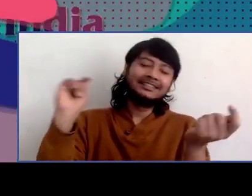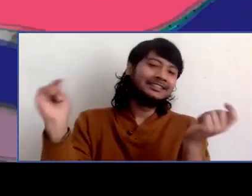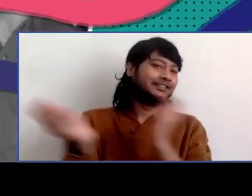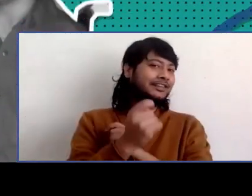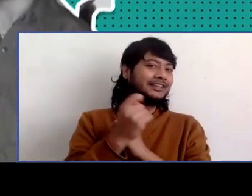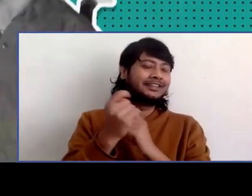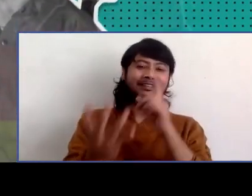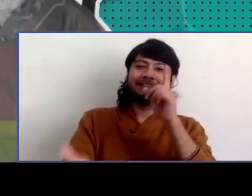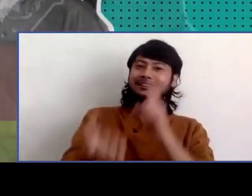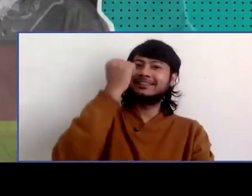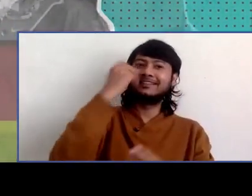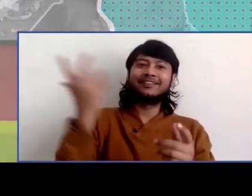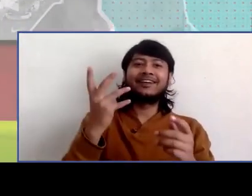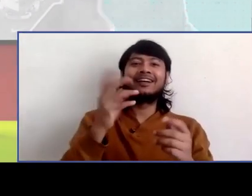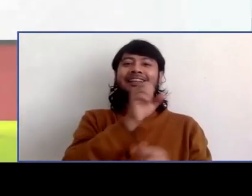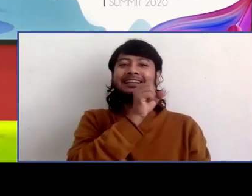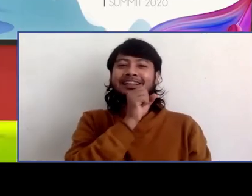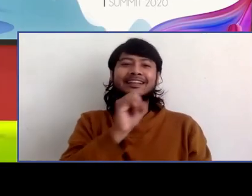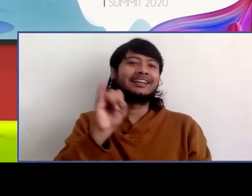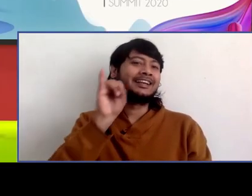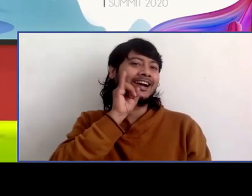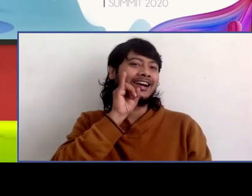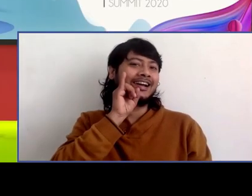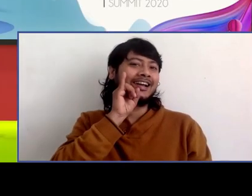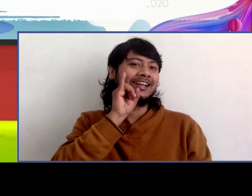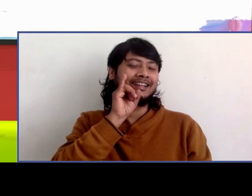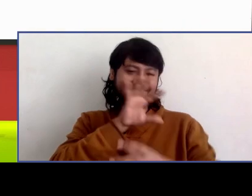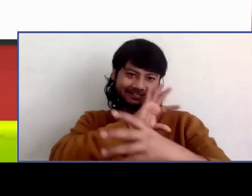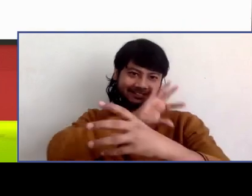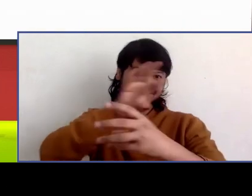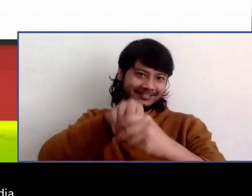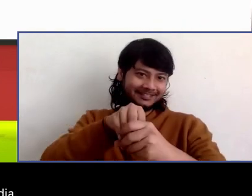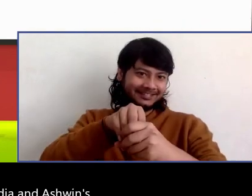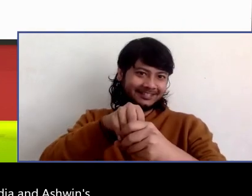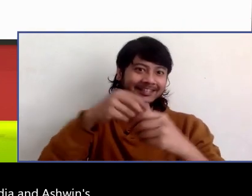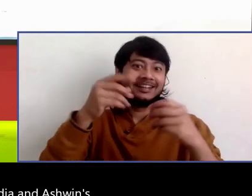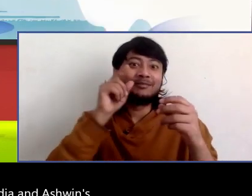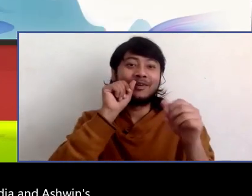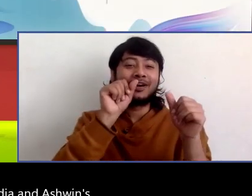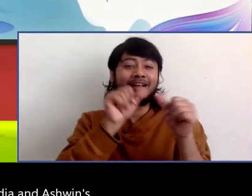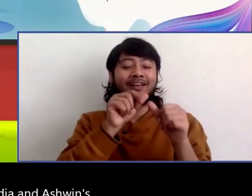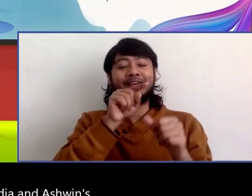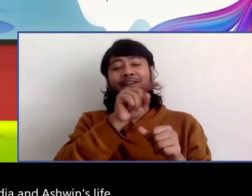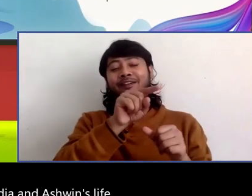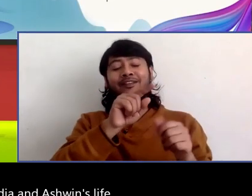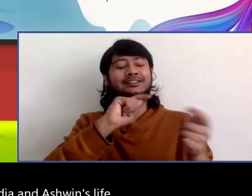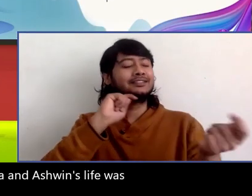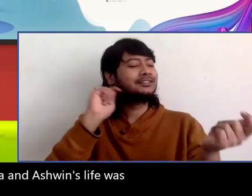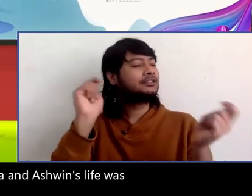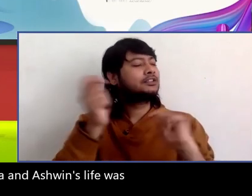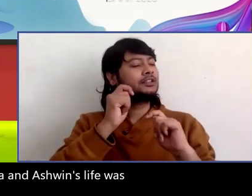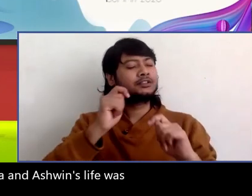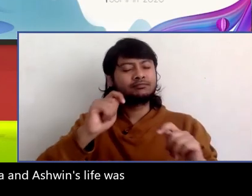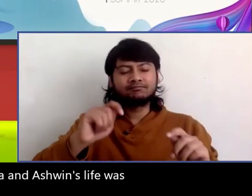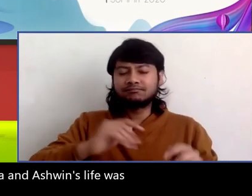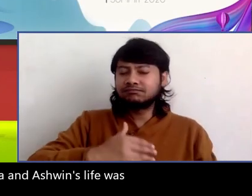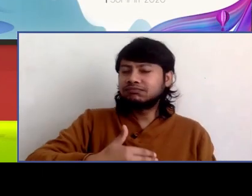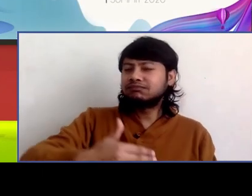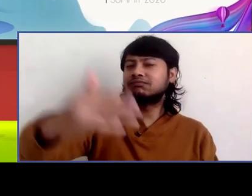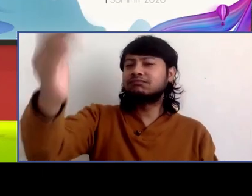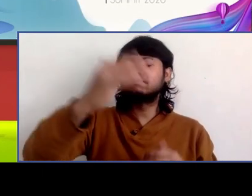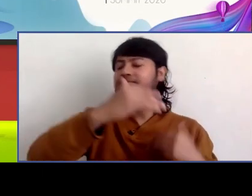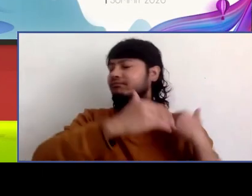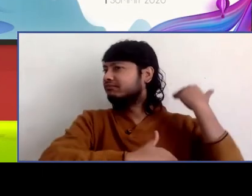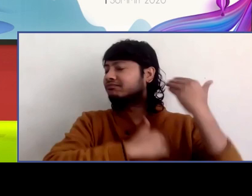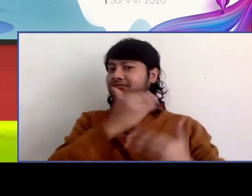Ashwin got in touch with Enable India, and Ashwin's life was changed after that. What that